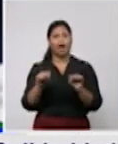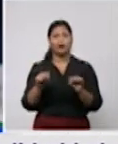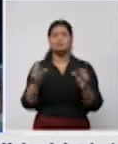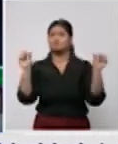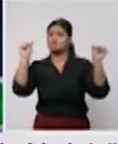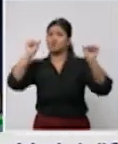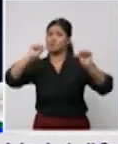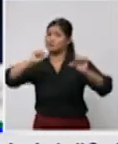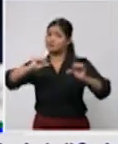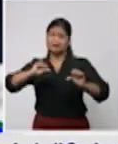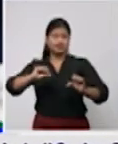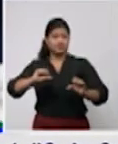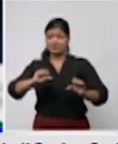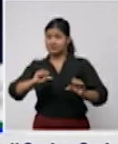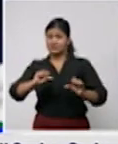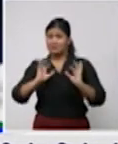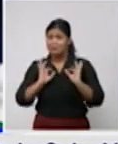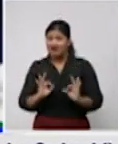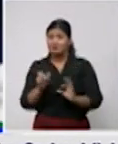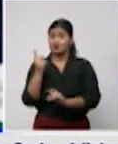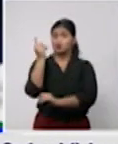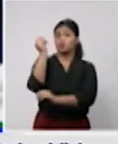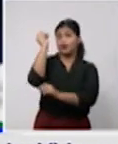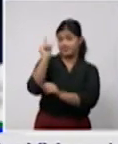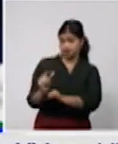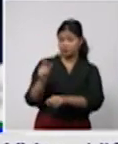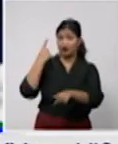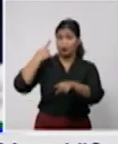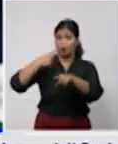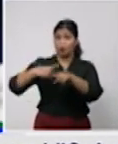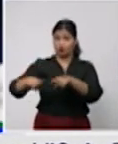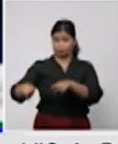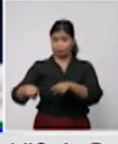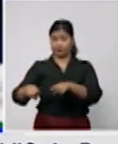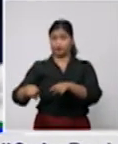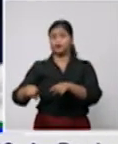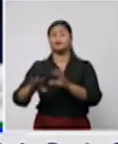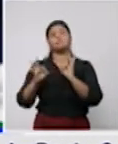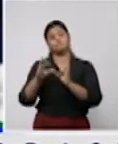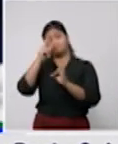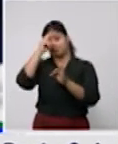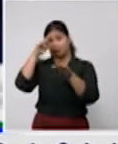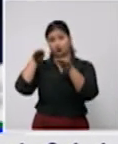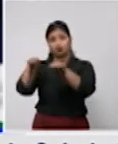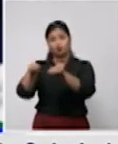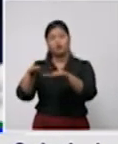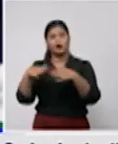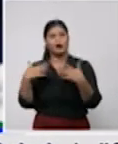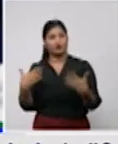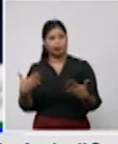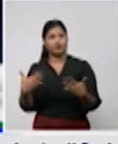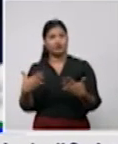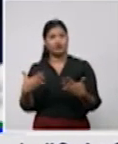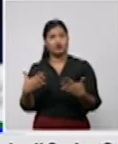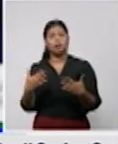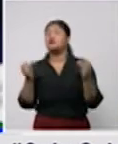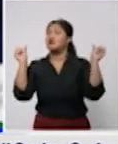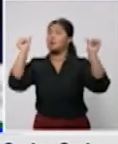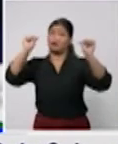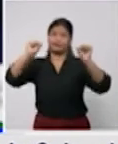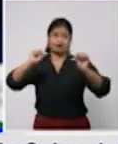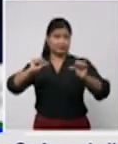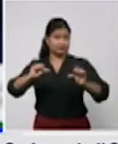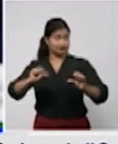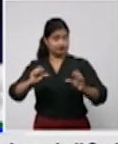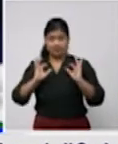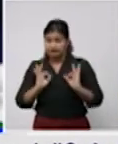of the patients is being treated at the Pedro Curi Tropical Medicine Institute and the other in the Salvador